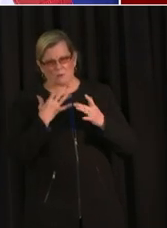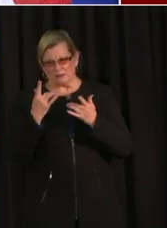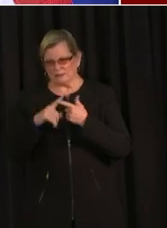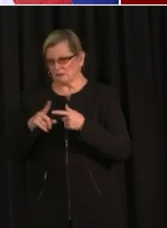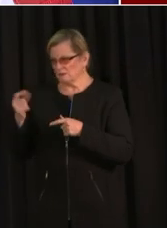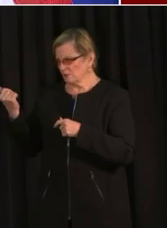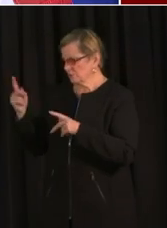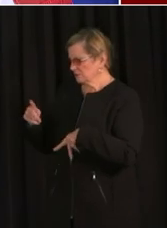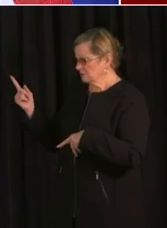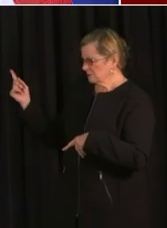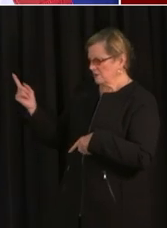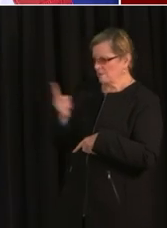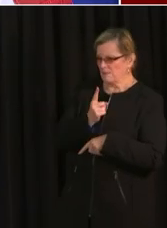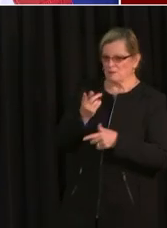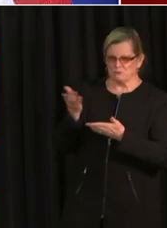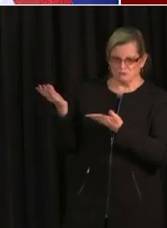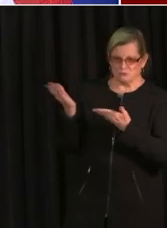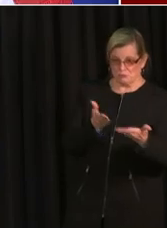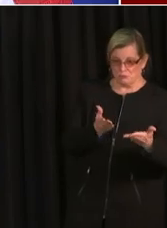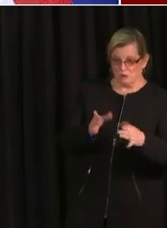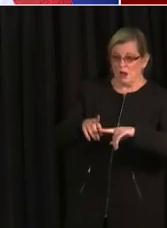you. Give me 1 second.